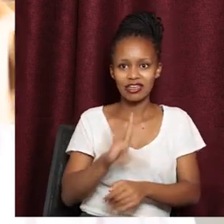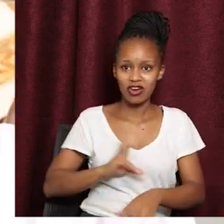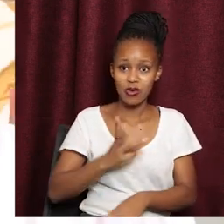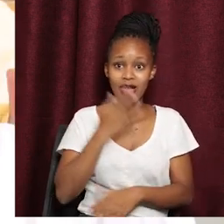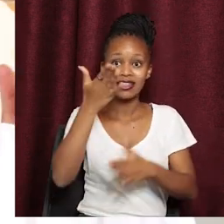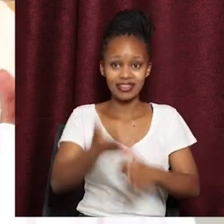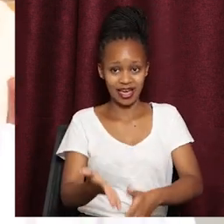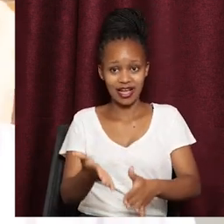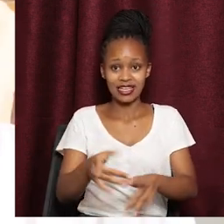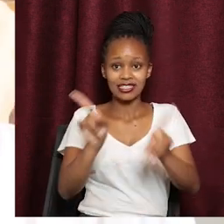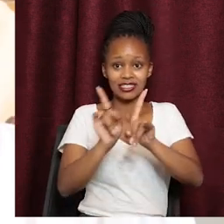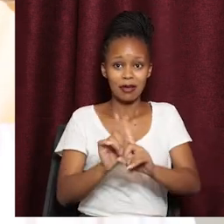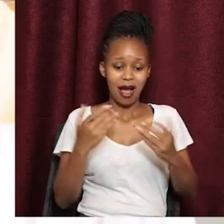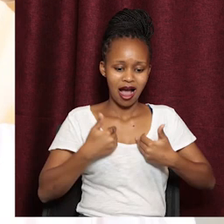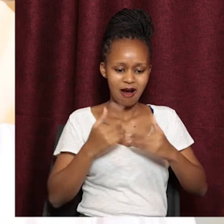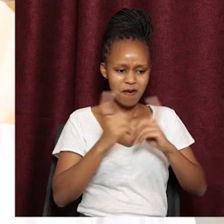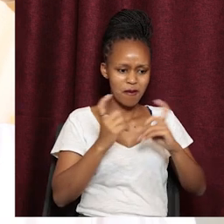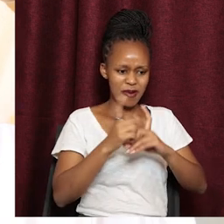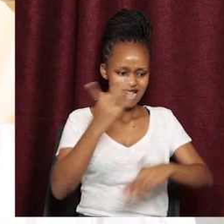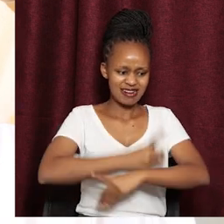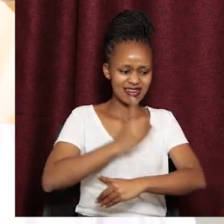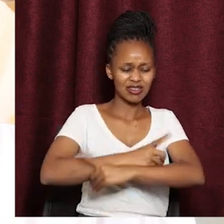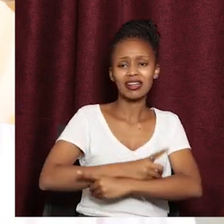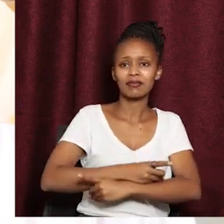pain of them the days. I remember.